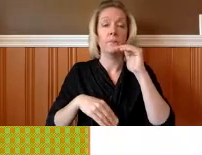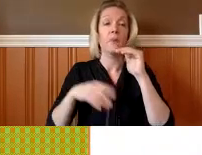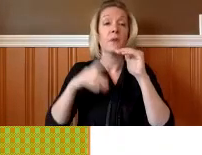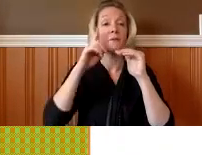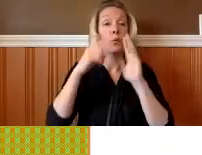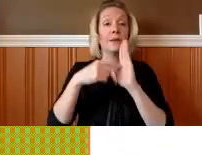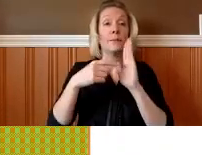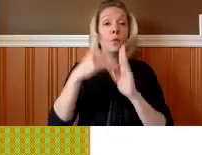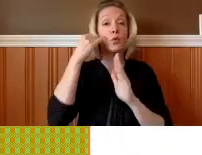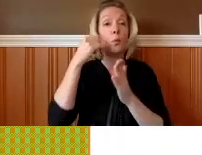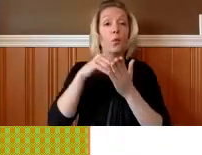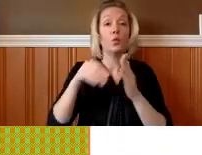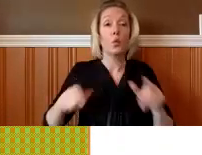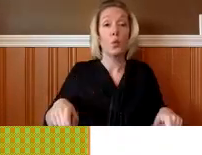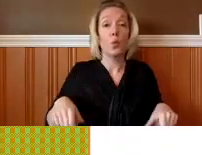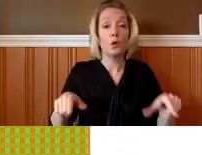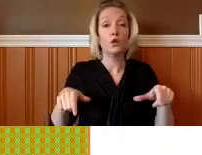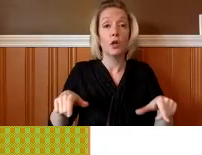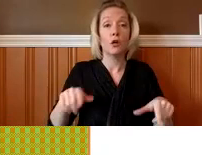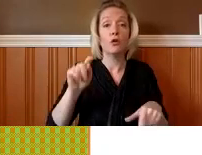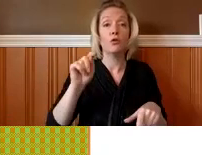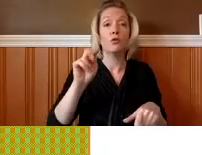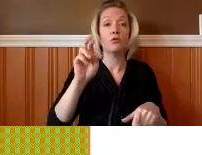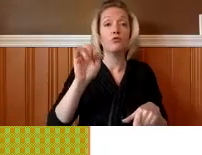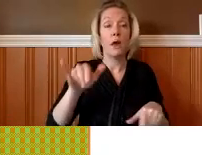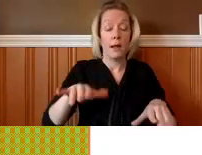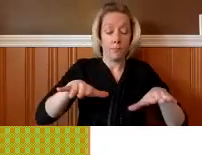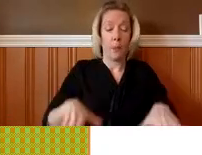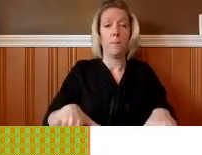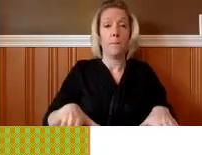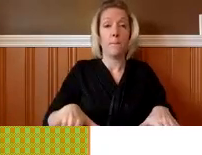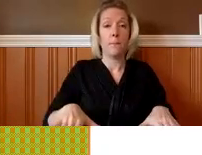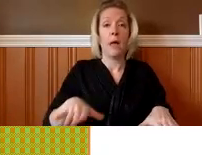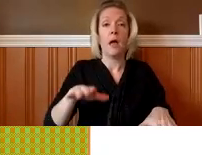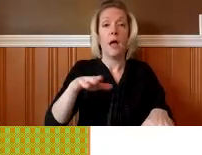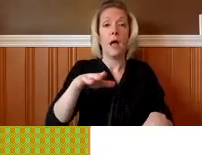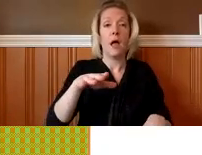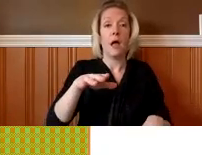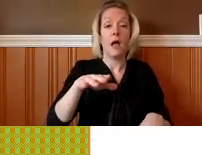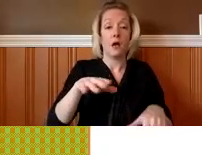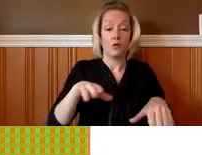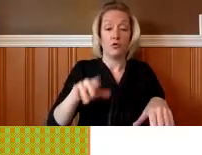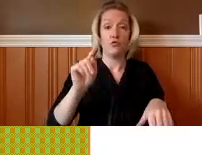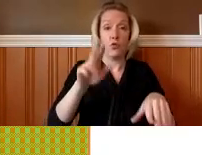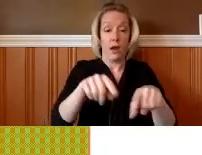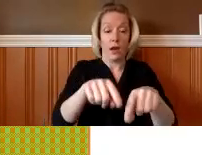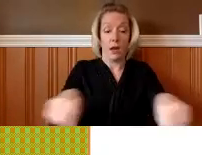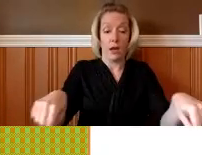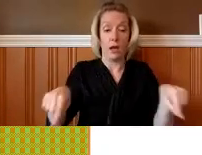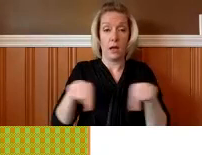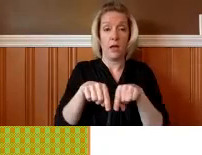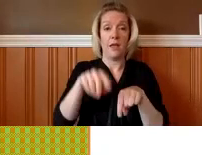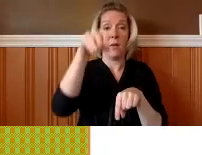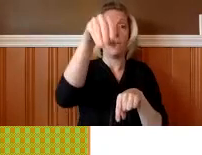if they're in a wheelchair and they have their tray on, and you put something at the top of the tray, that isn't